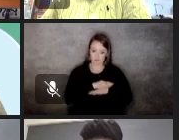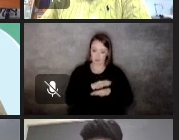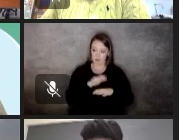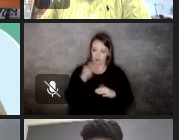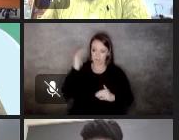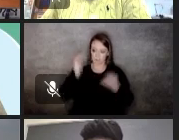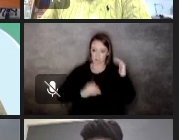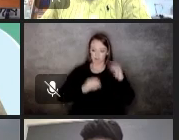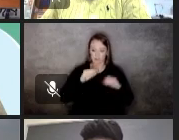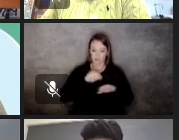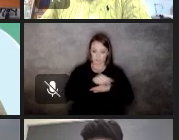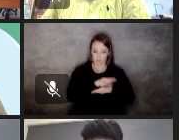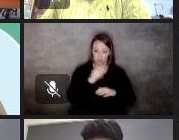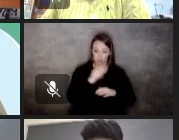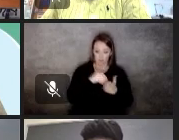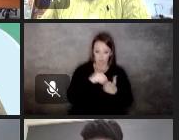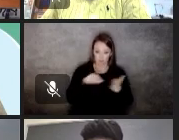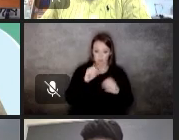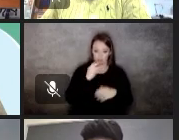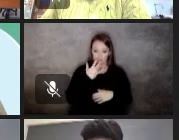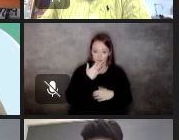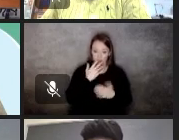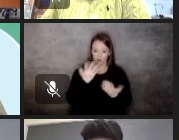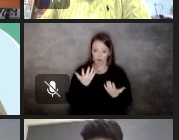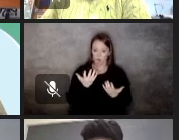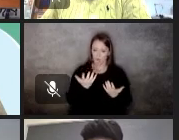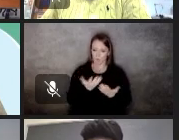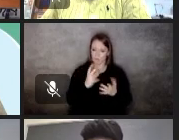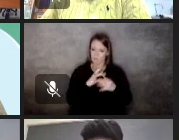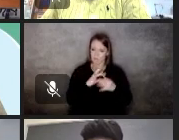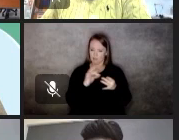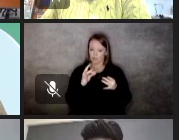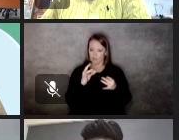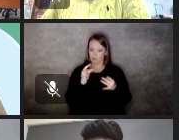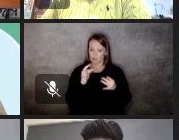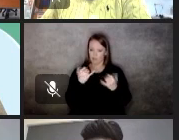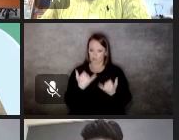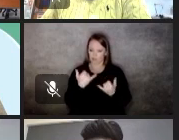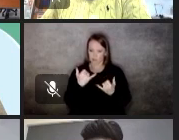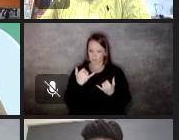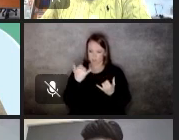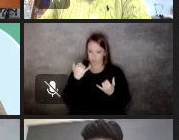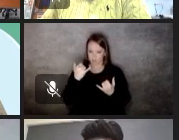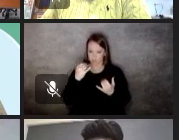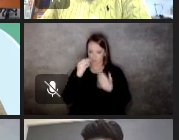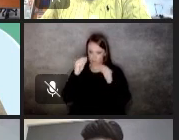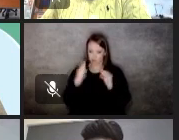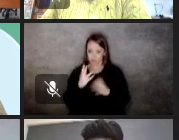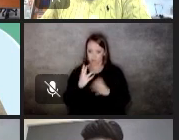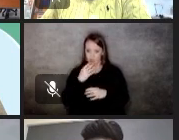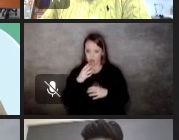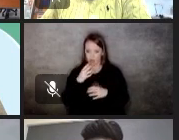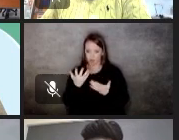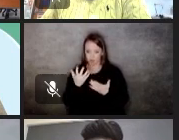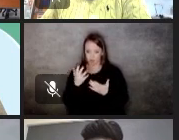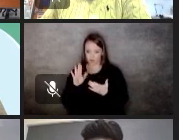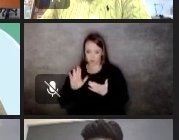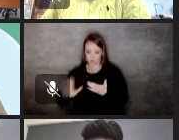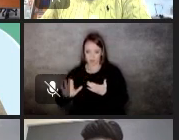sending to current teachers of color, potential teachers of color? And it's the same thing